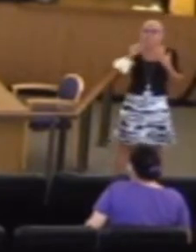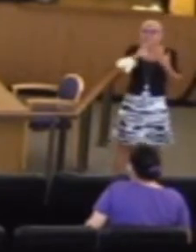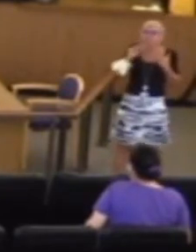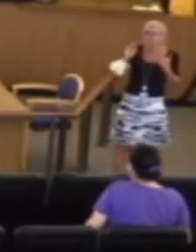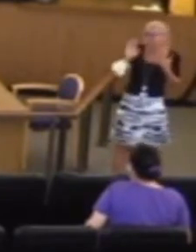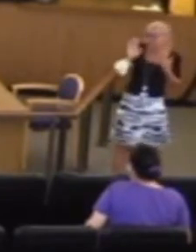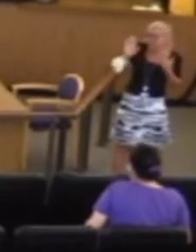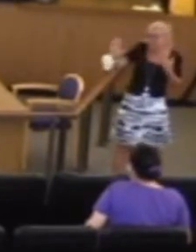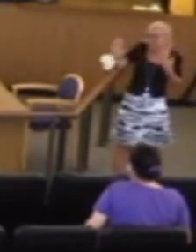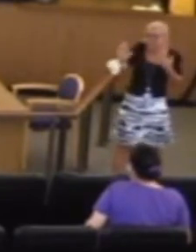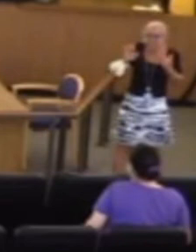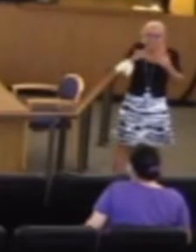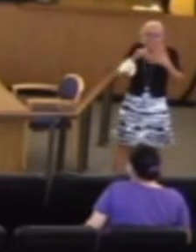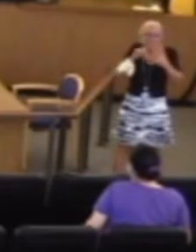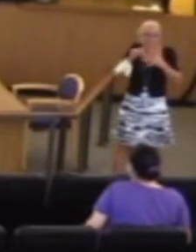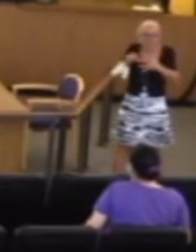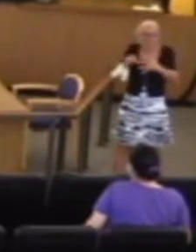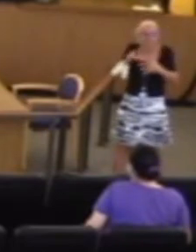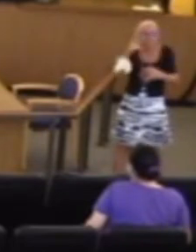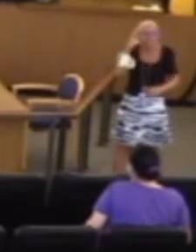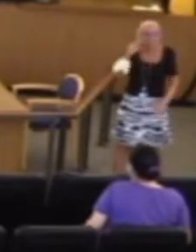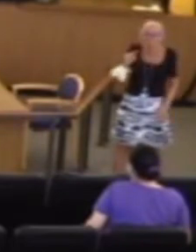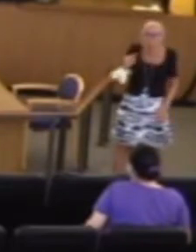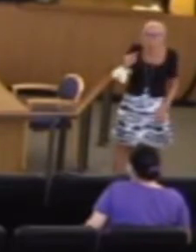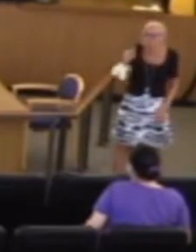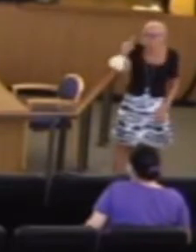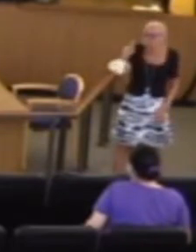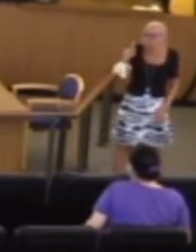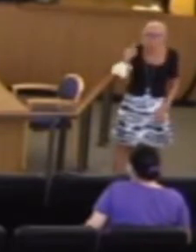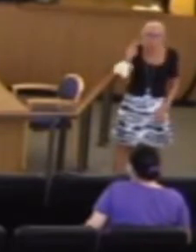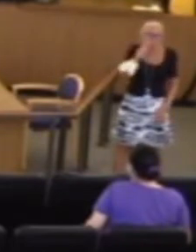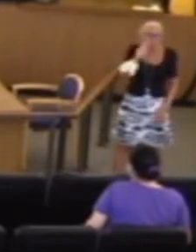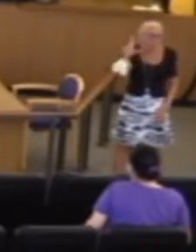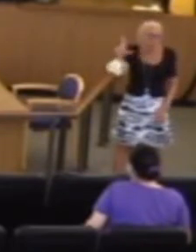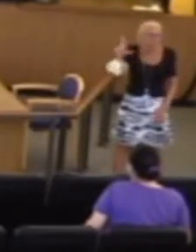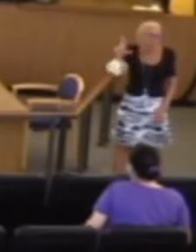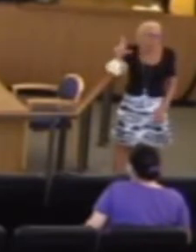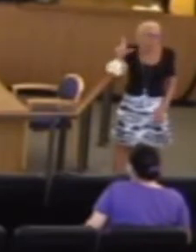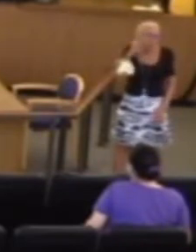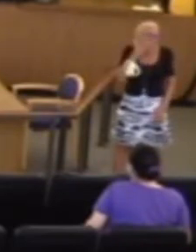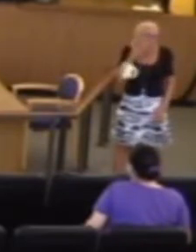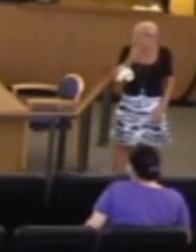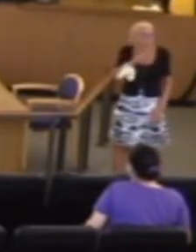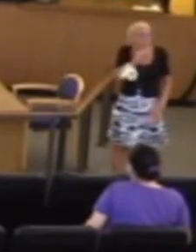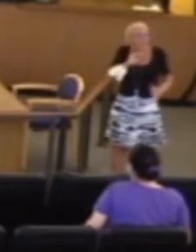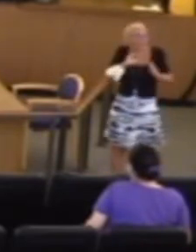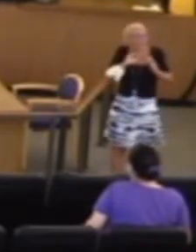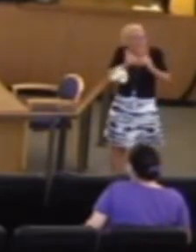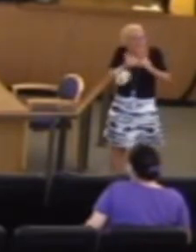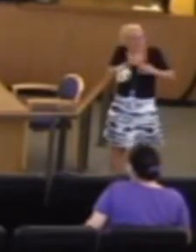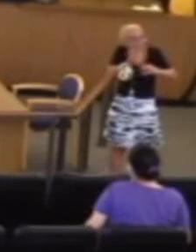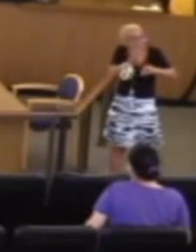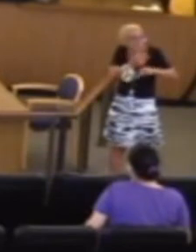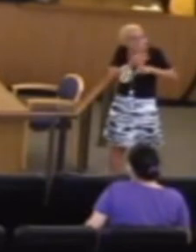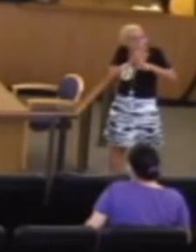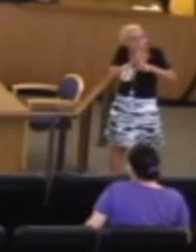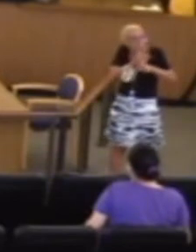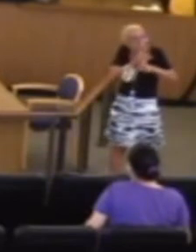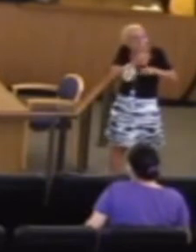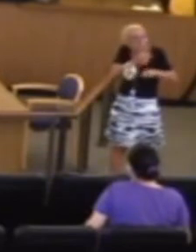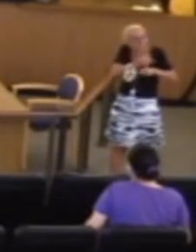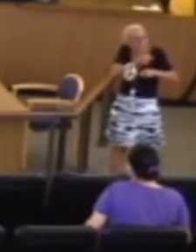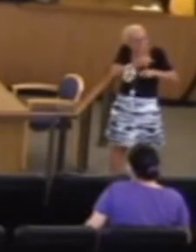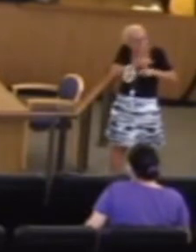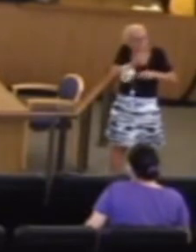this will greatly expand the testing in the town of Hempstead for our residents. Another example how to properly spend the CARES money. And thank you, Don. Thank you,